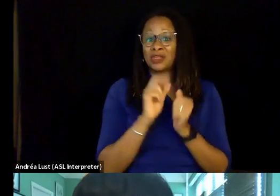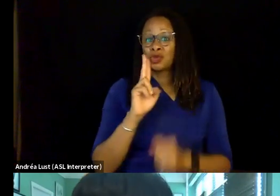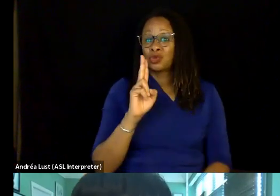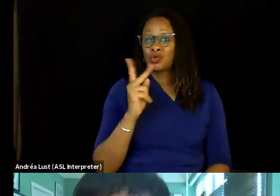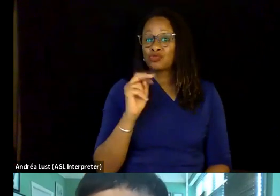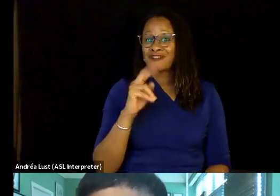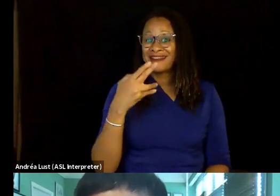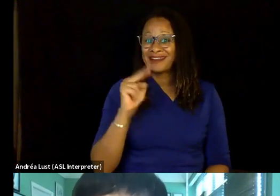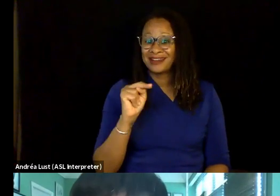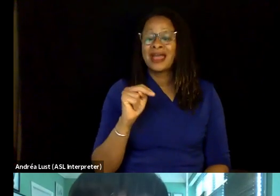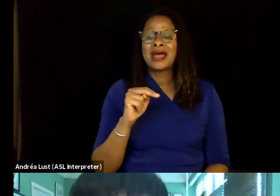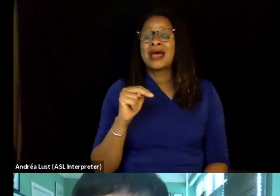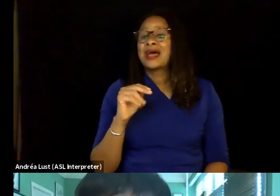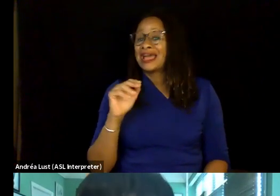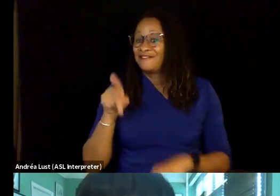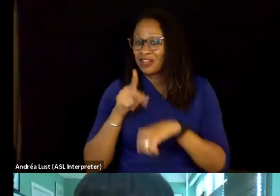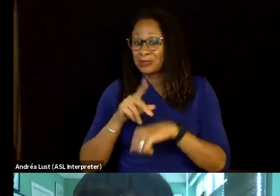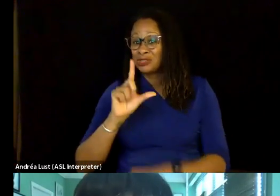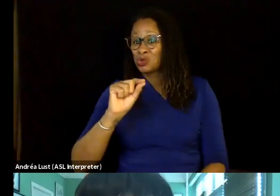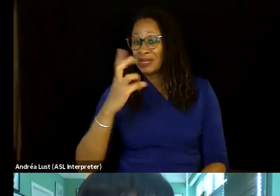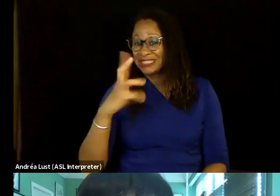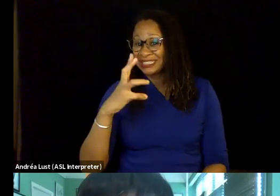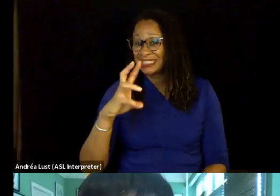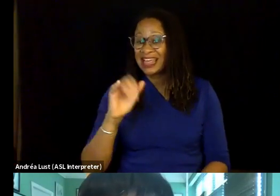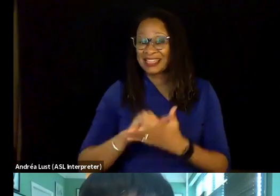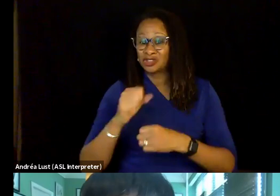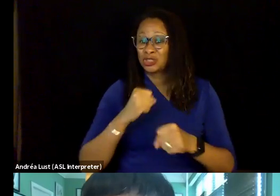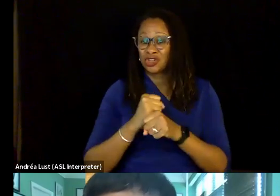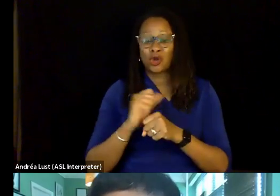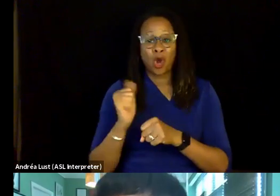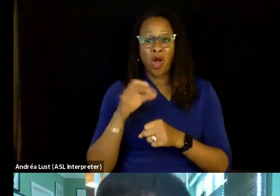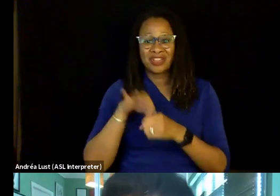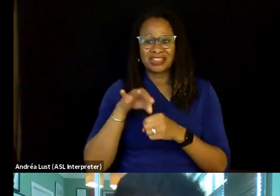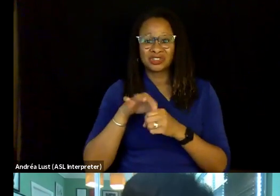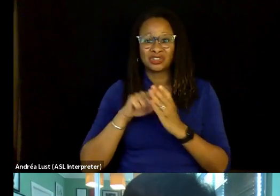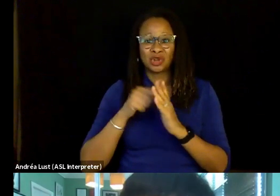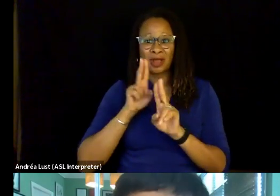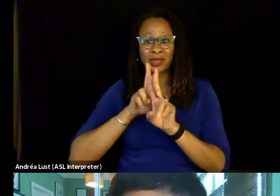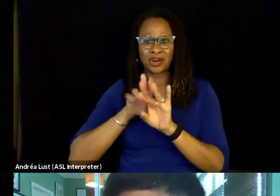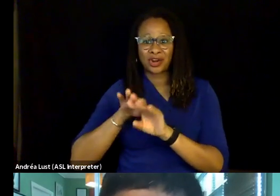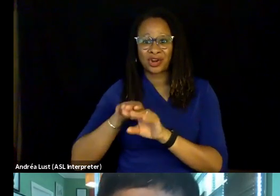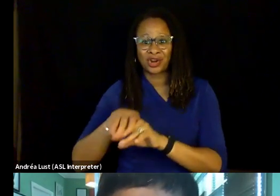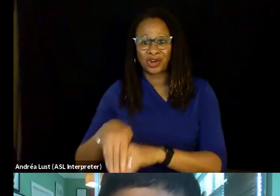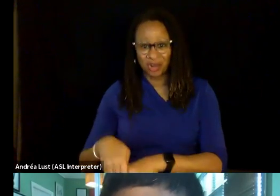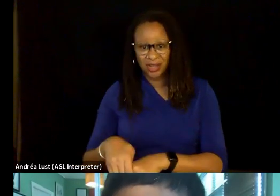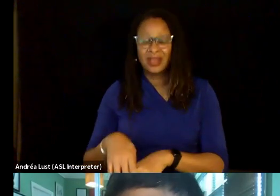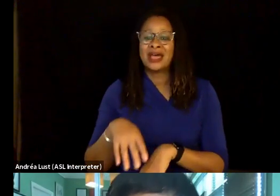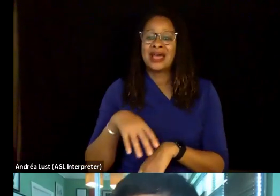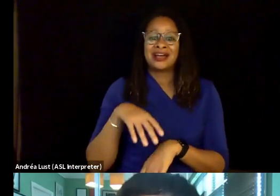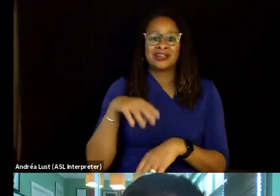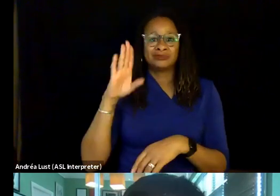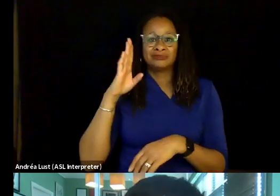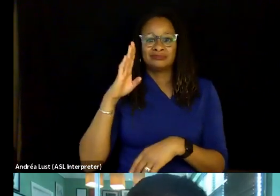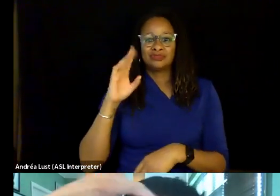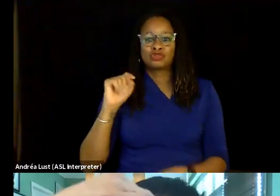in 2016, that was the first domino. That was the year all the elections started falling, right? I mean, Trump was elected in 2019,